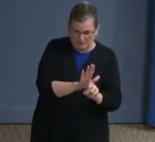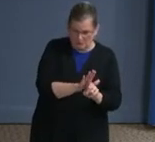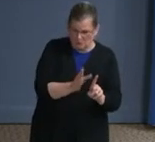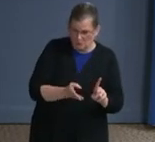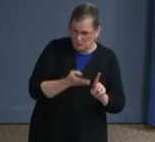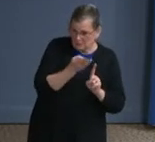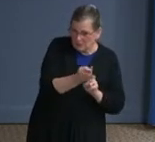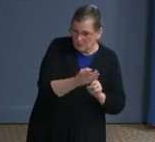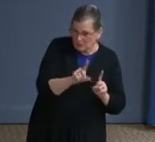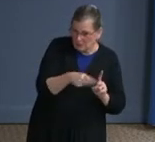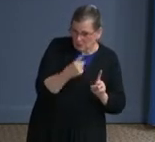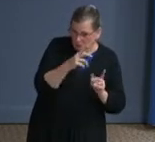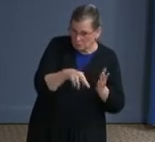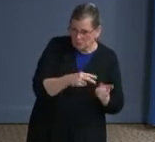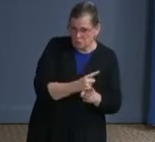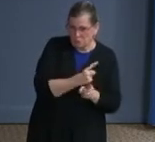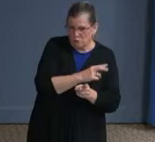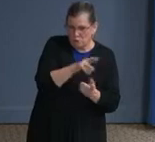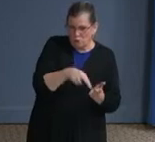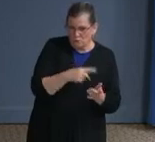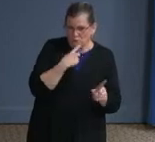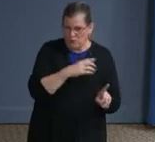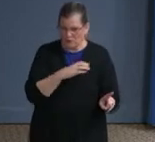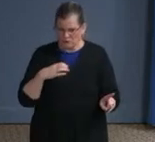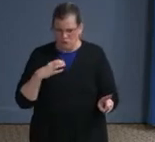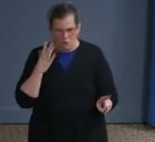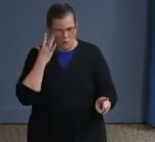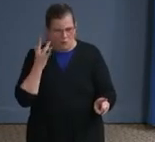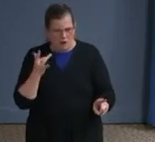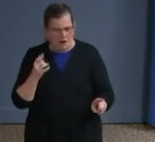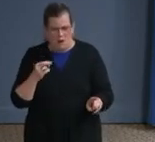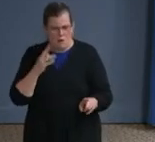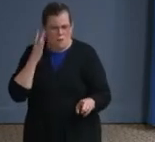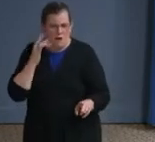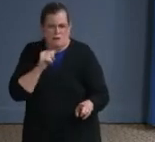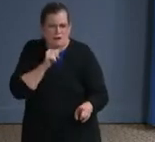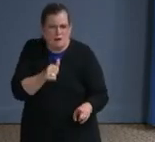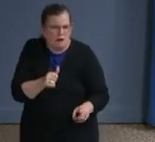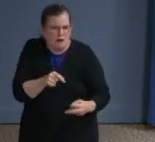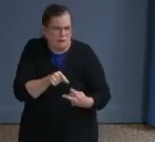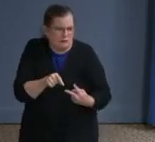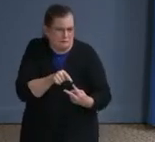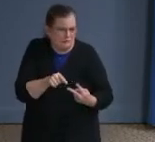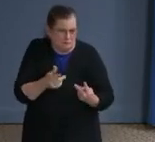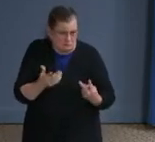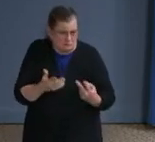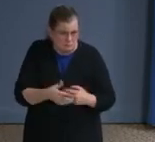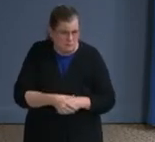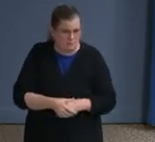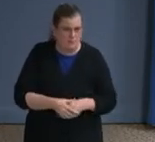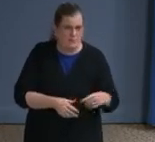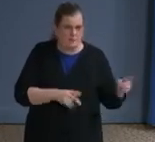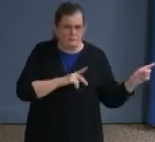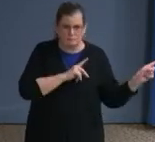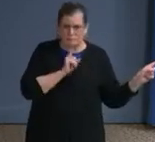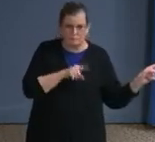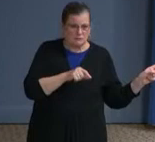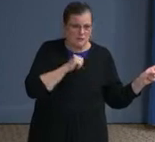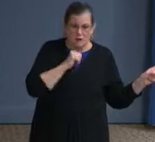council? Why or why not? Personally, I don't think it's appropriate for the council to adopt, but putting that